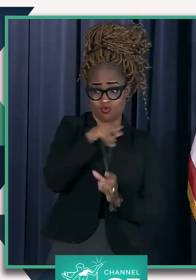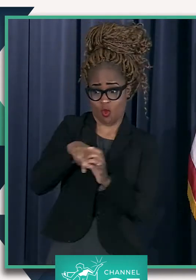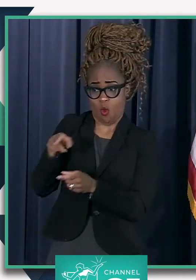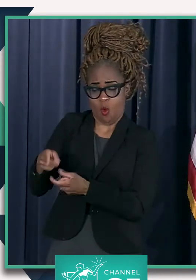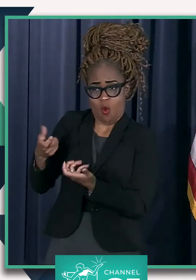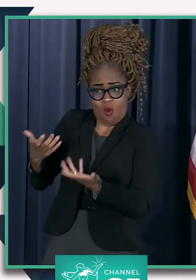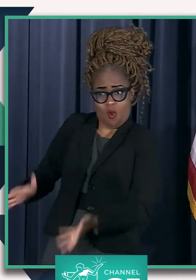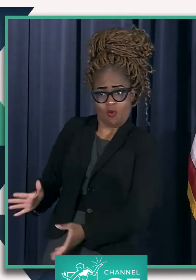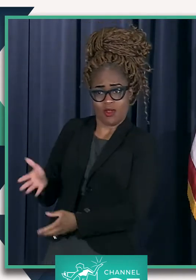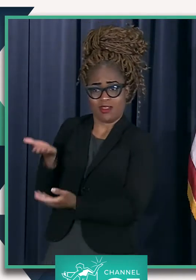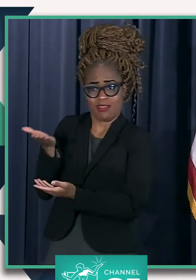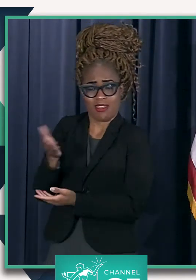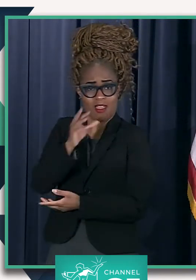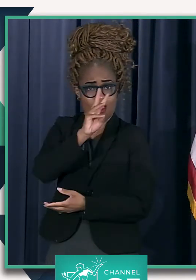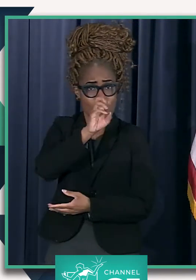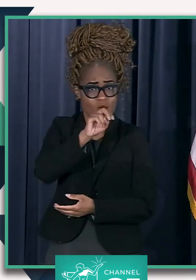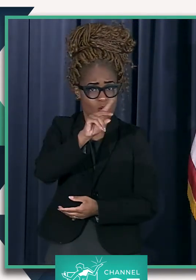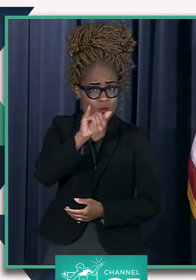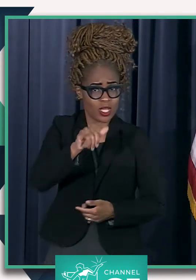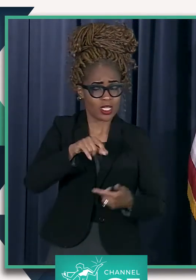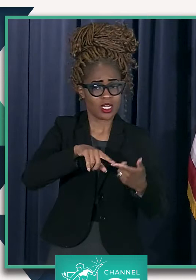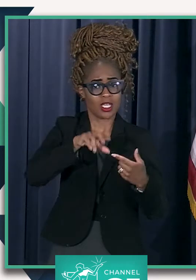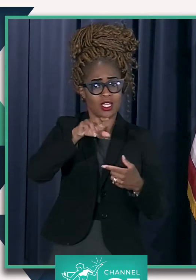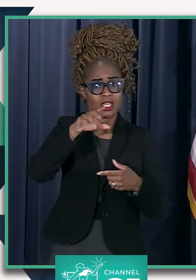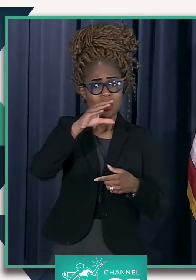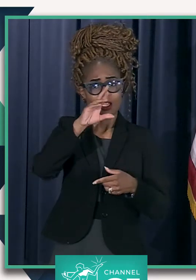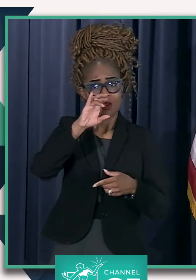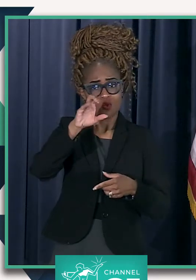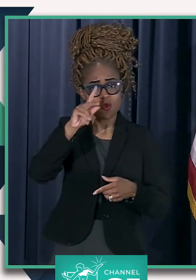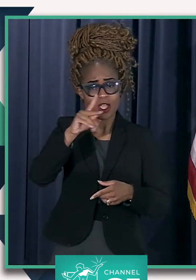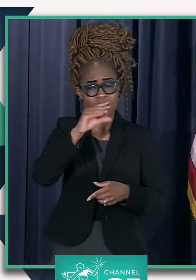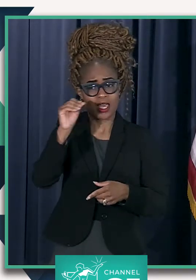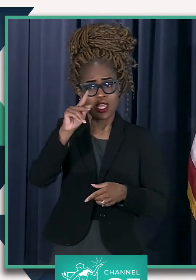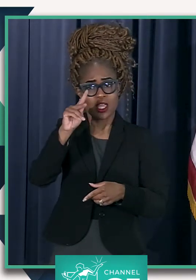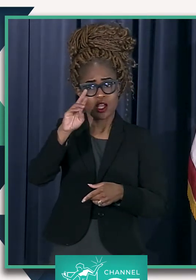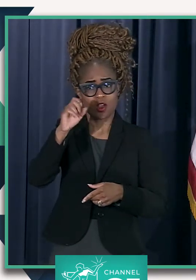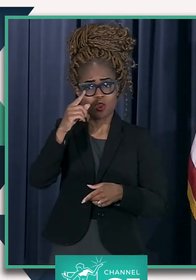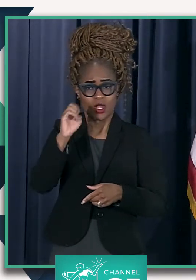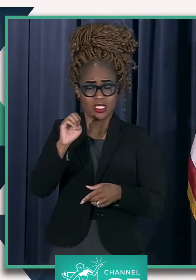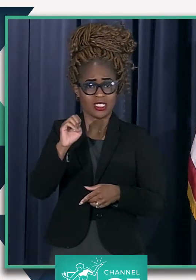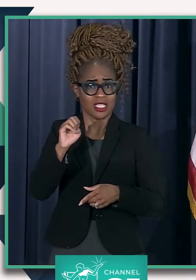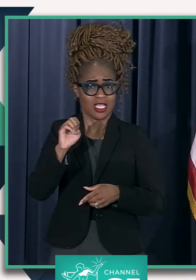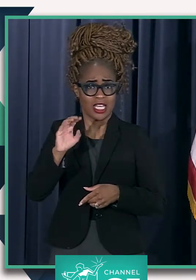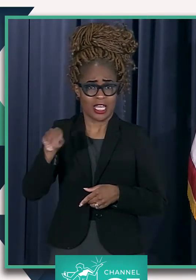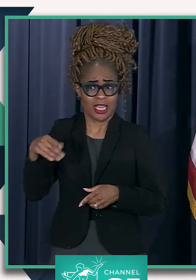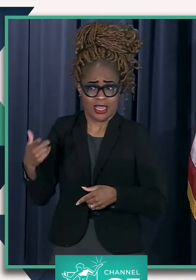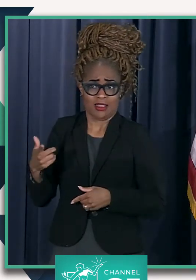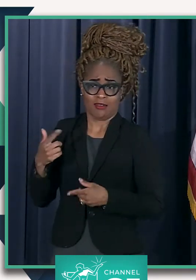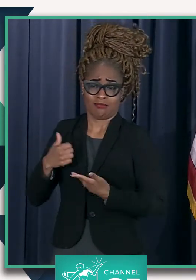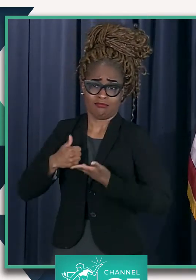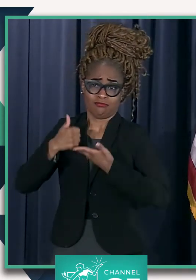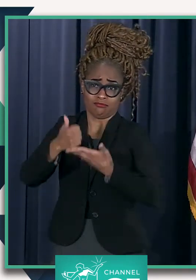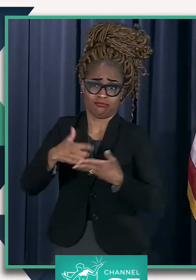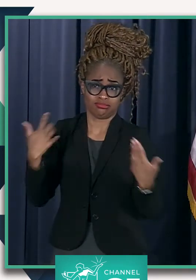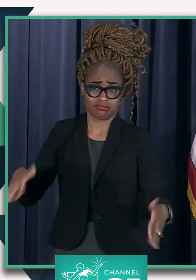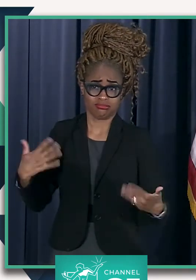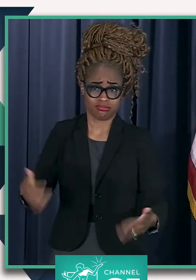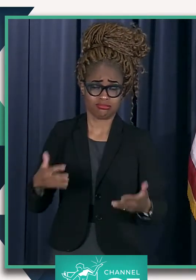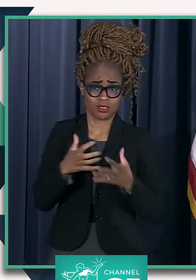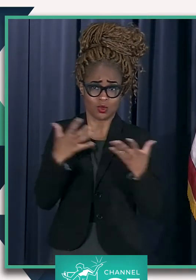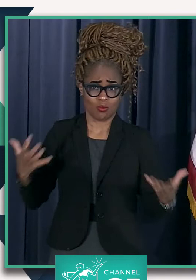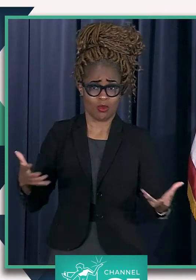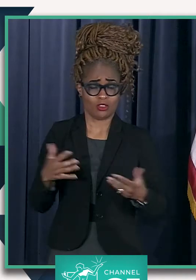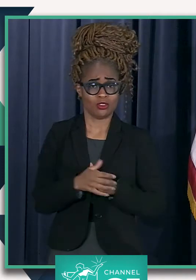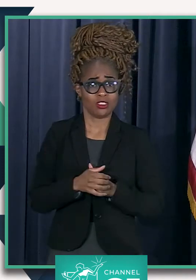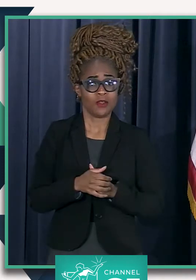scene. Wendy, you and Rip and Kresge deserve so much credit for where the city is today. But let me say one last